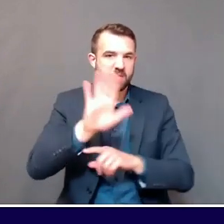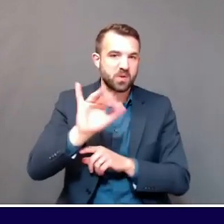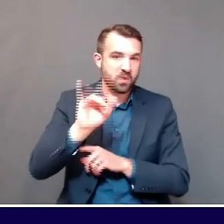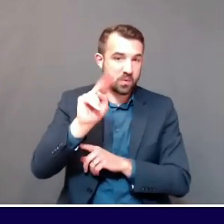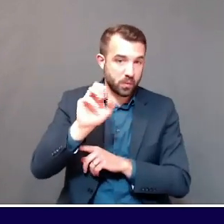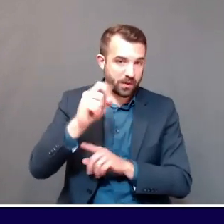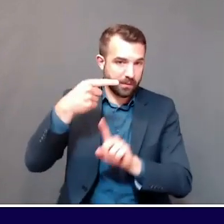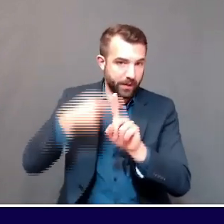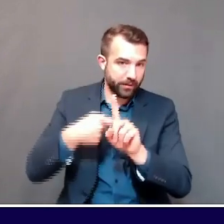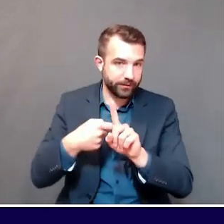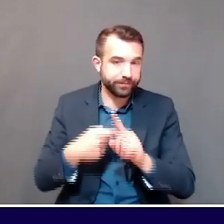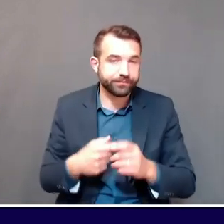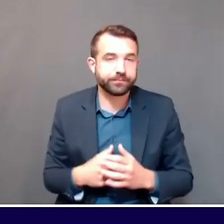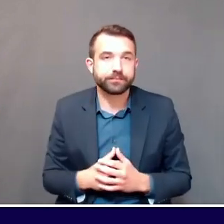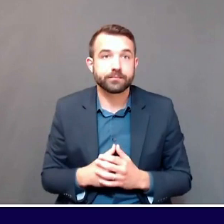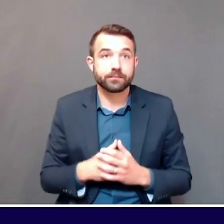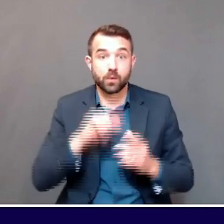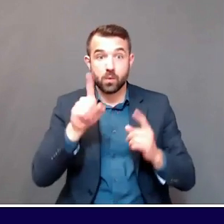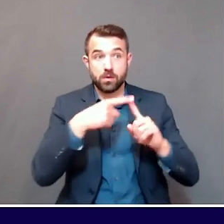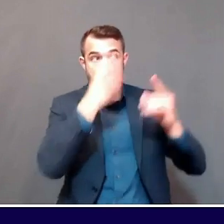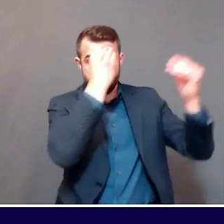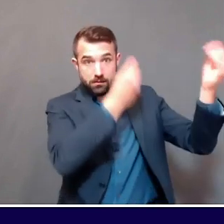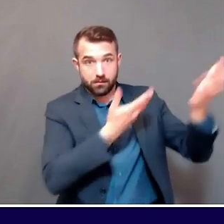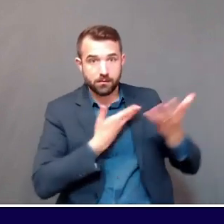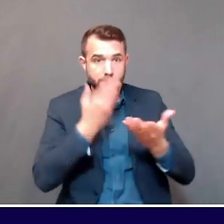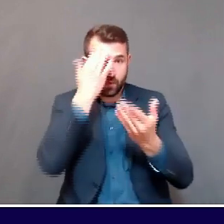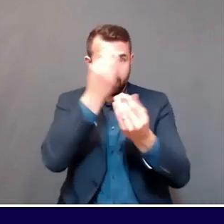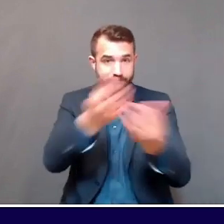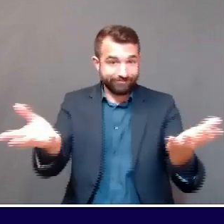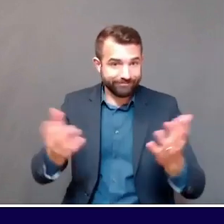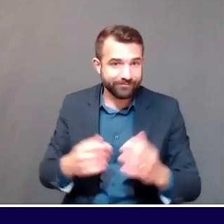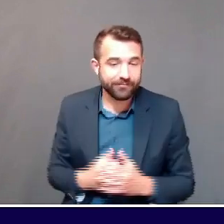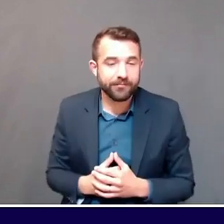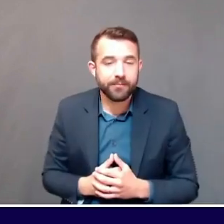data on that, I'll make sure and keep everyone updated.